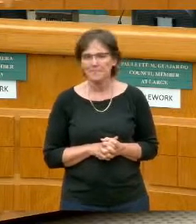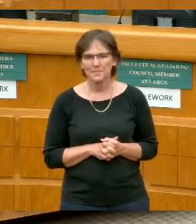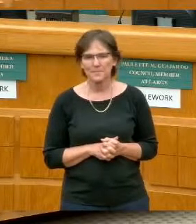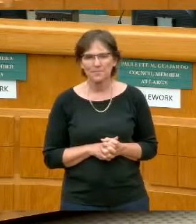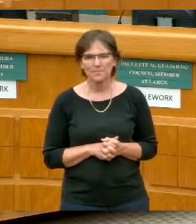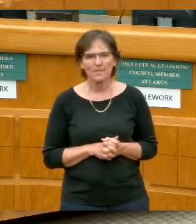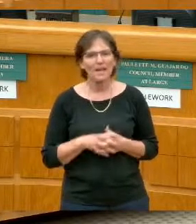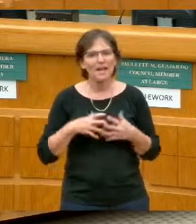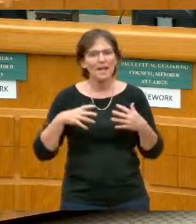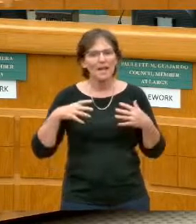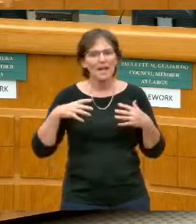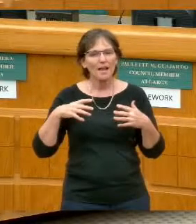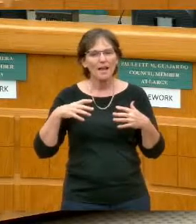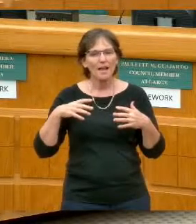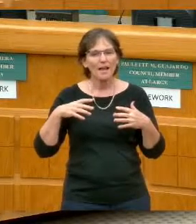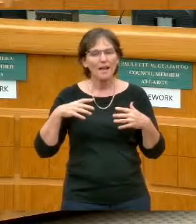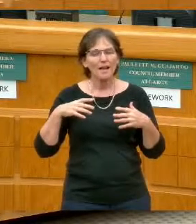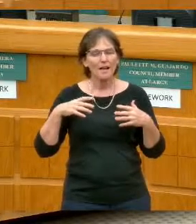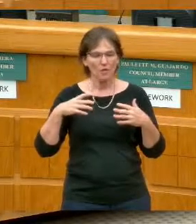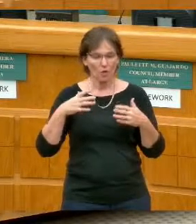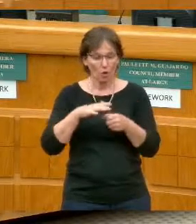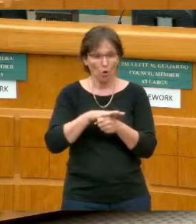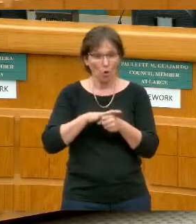And the health district numbers are the ones in the blue.